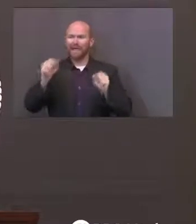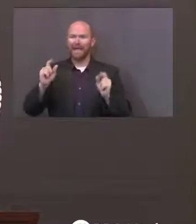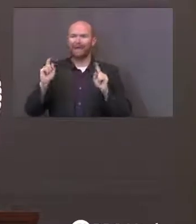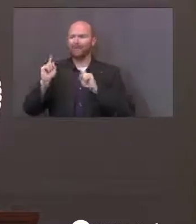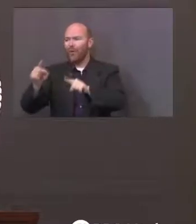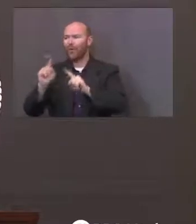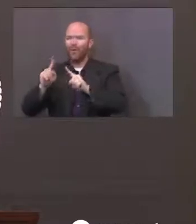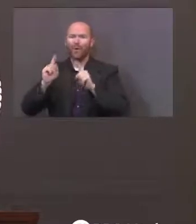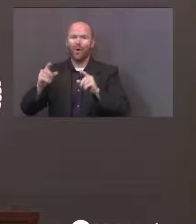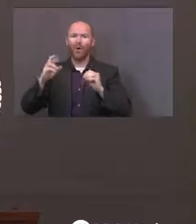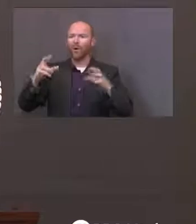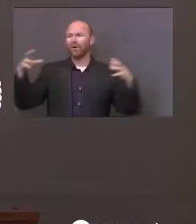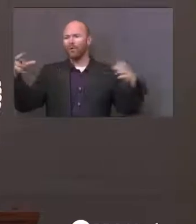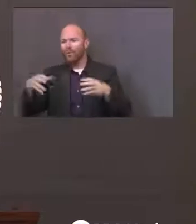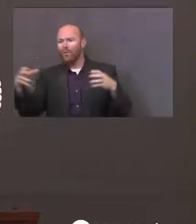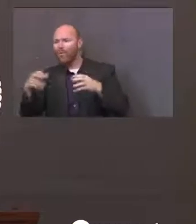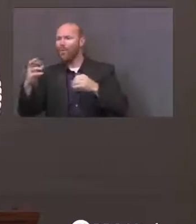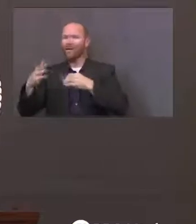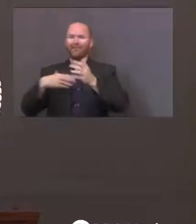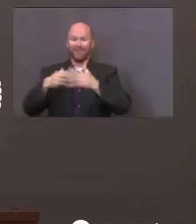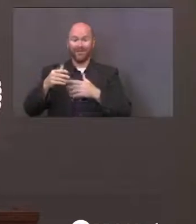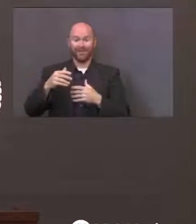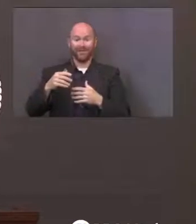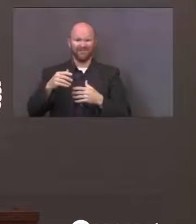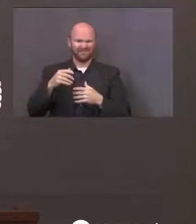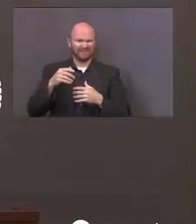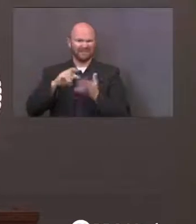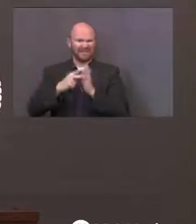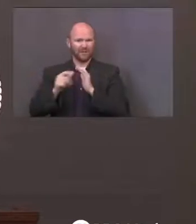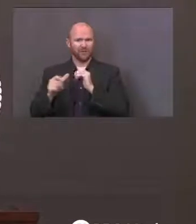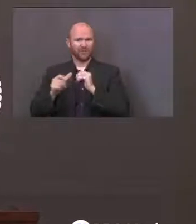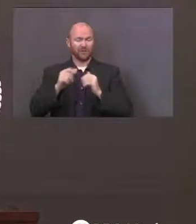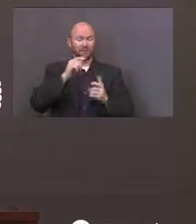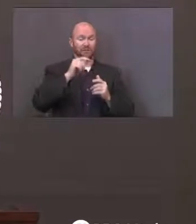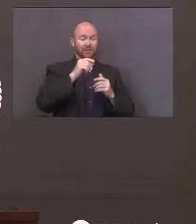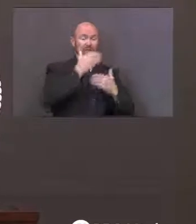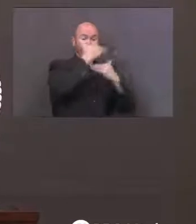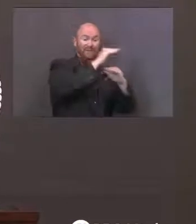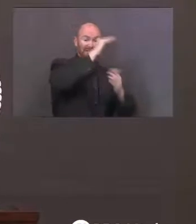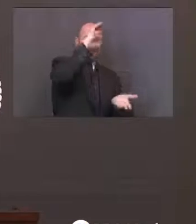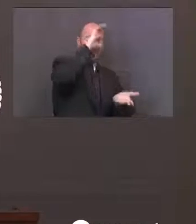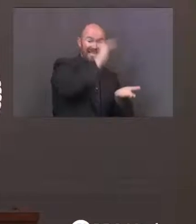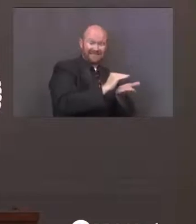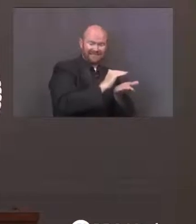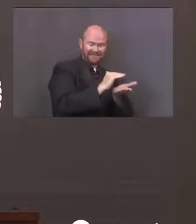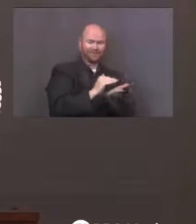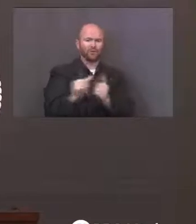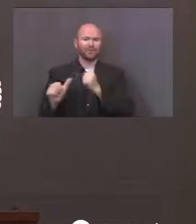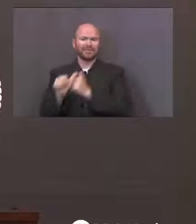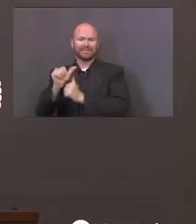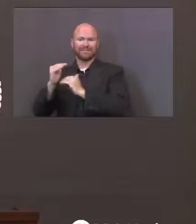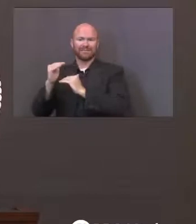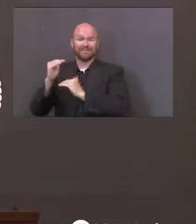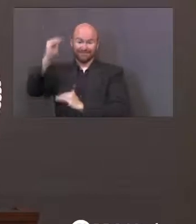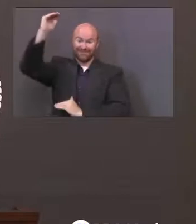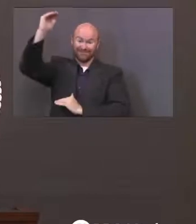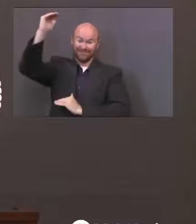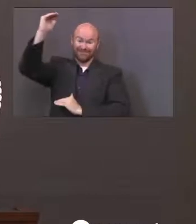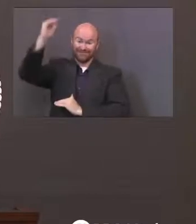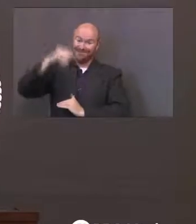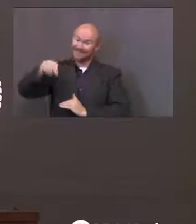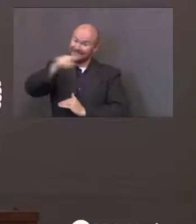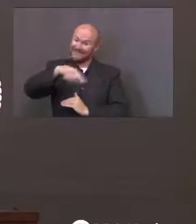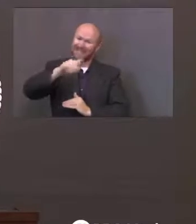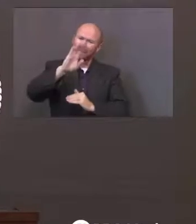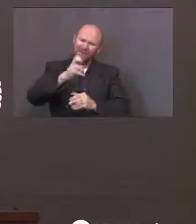have more social gathering under a green condition, you might have even higher risk. So again, a word to the wise, be